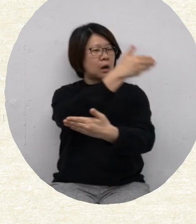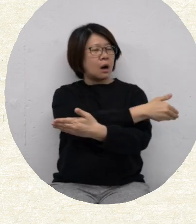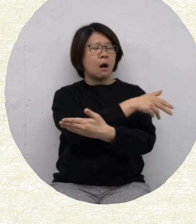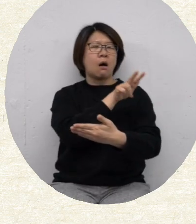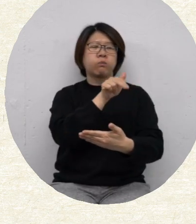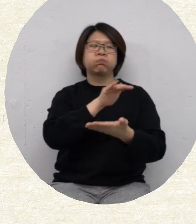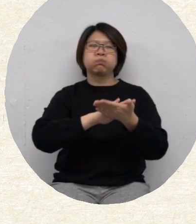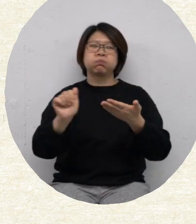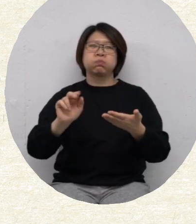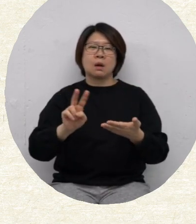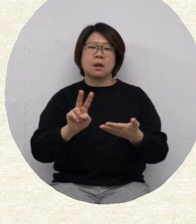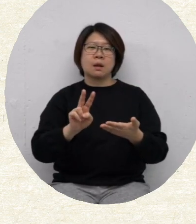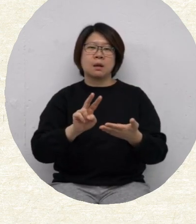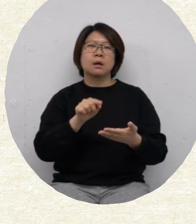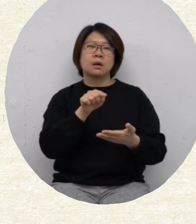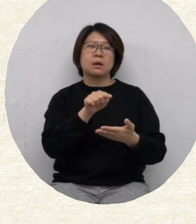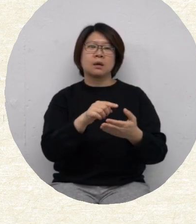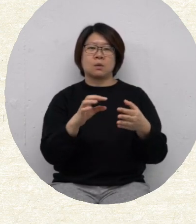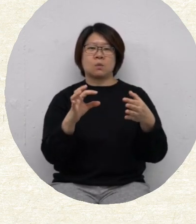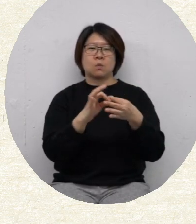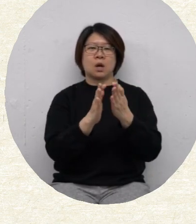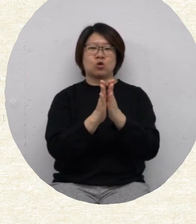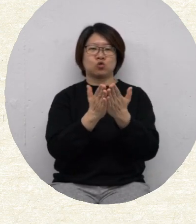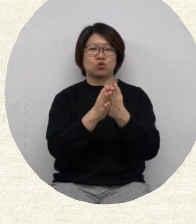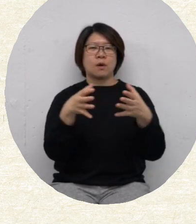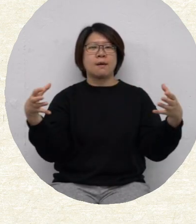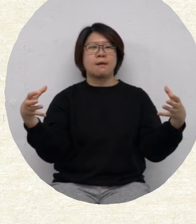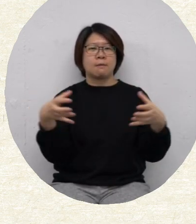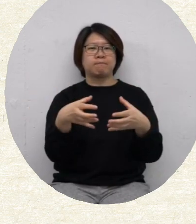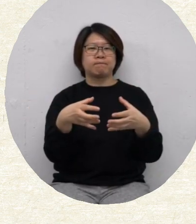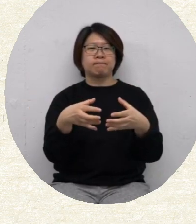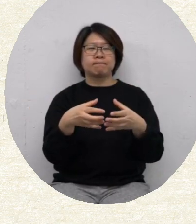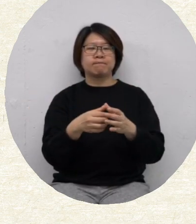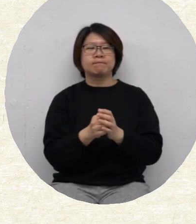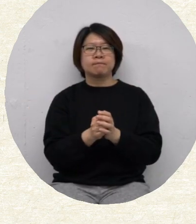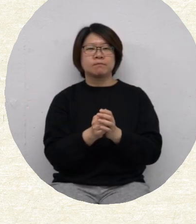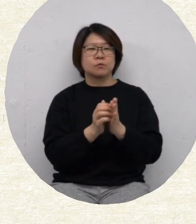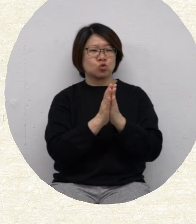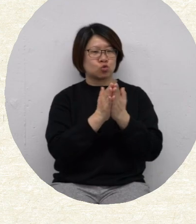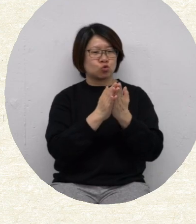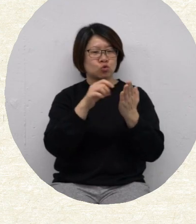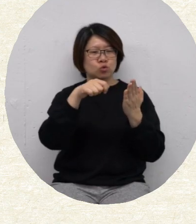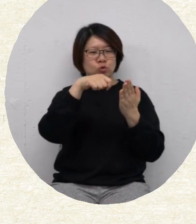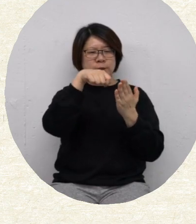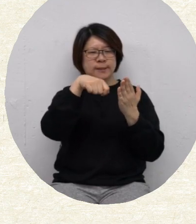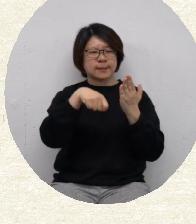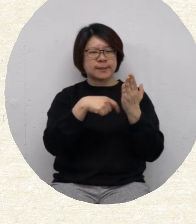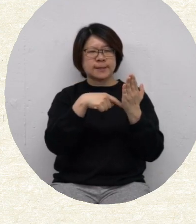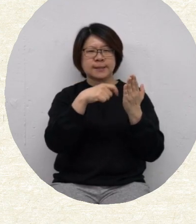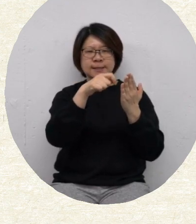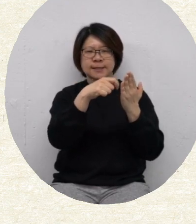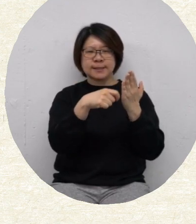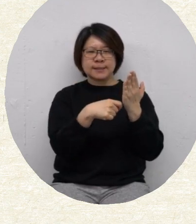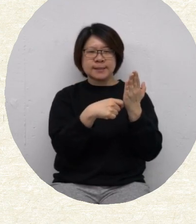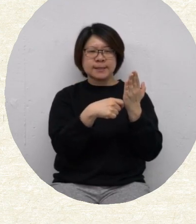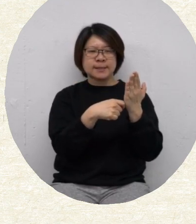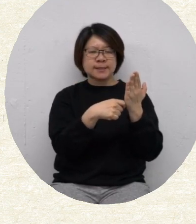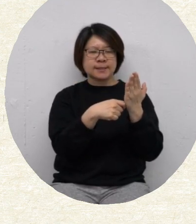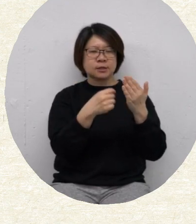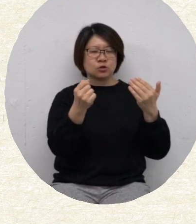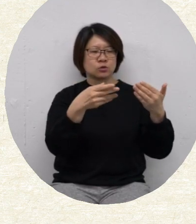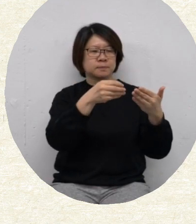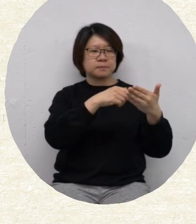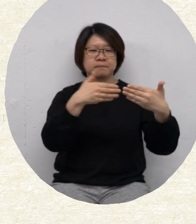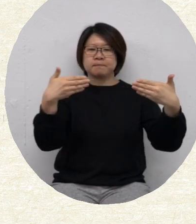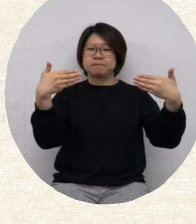When you start from the right, you see an instant cup noodle and a pair of chopsticks. This still life image gets